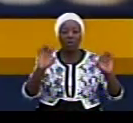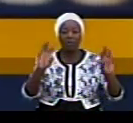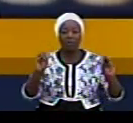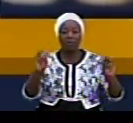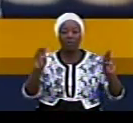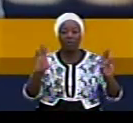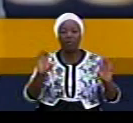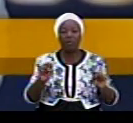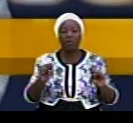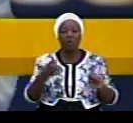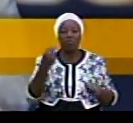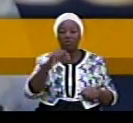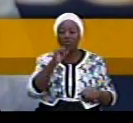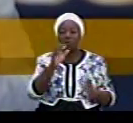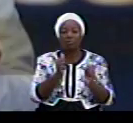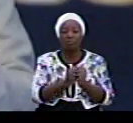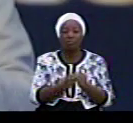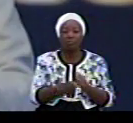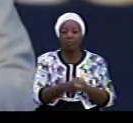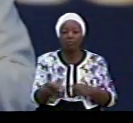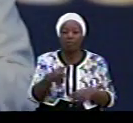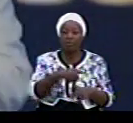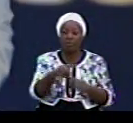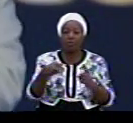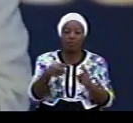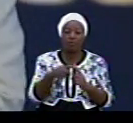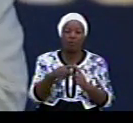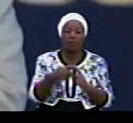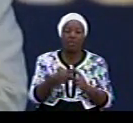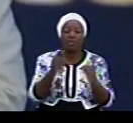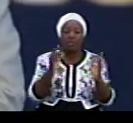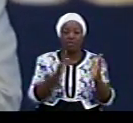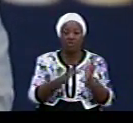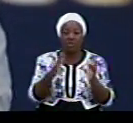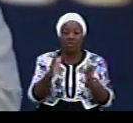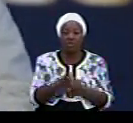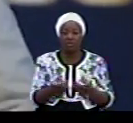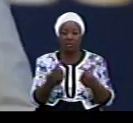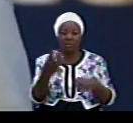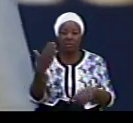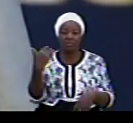with them when Jesus came.